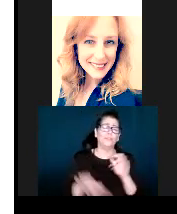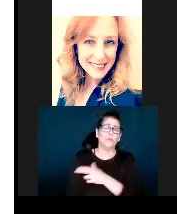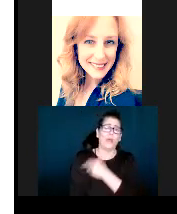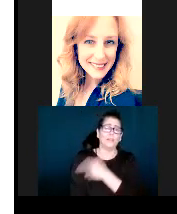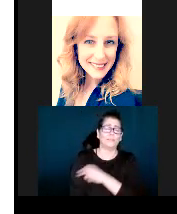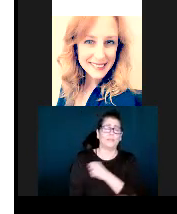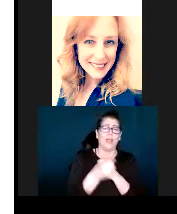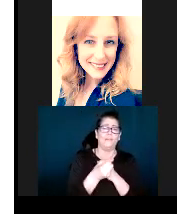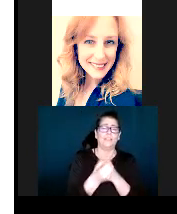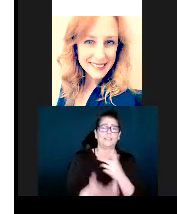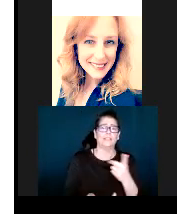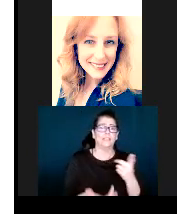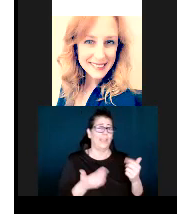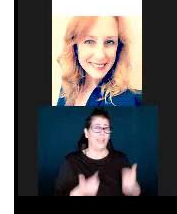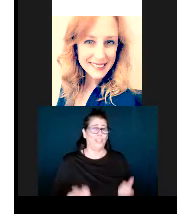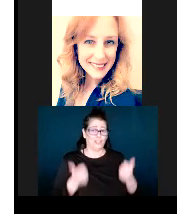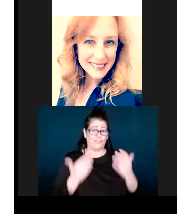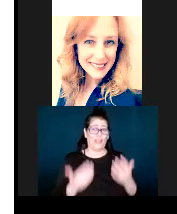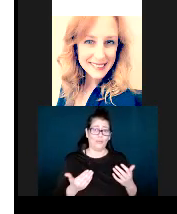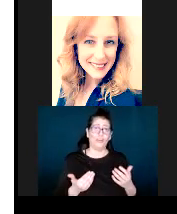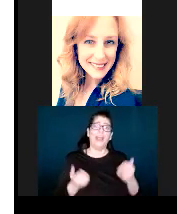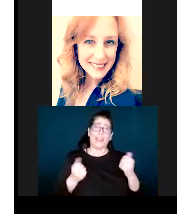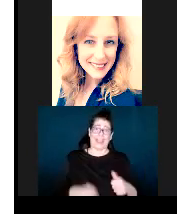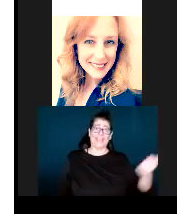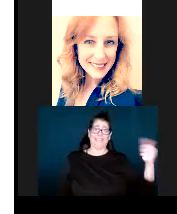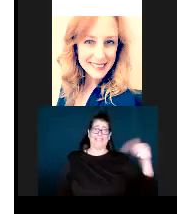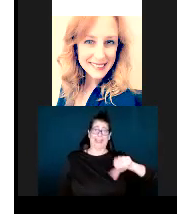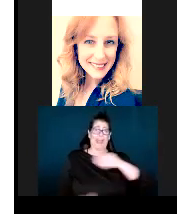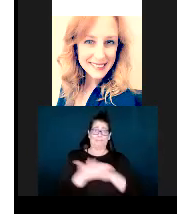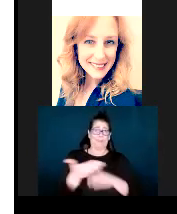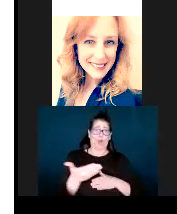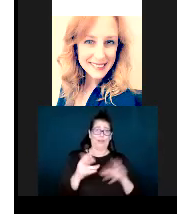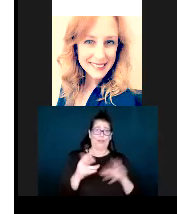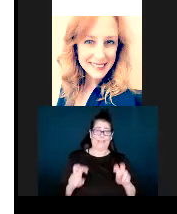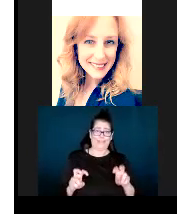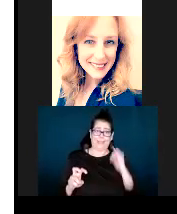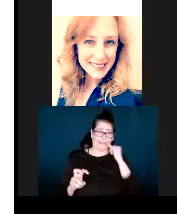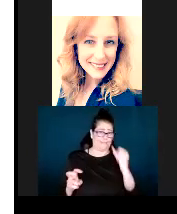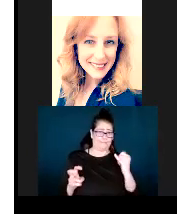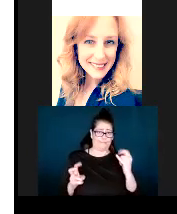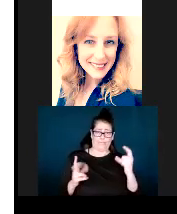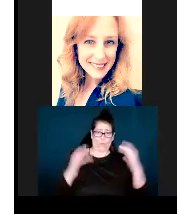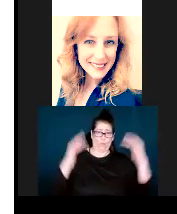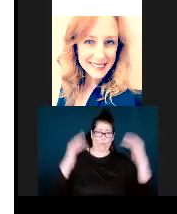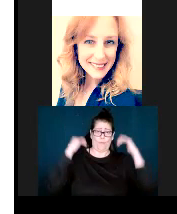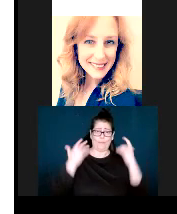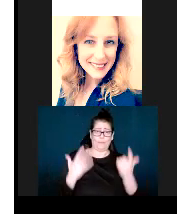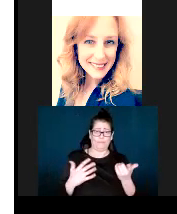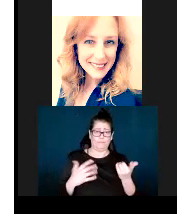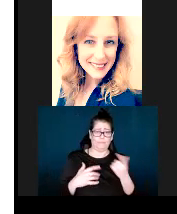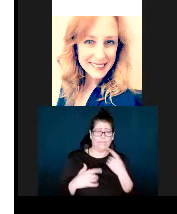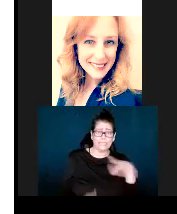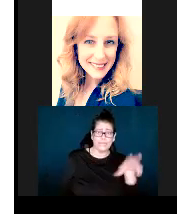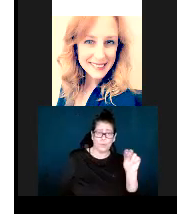this. A survivor can deny part of an exam if they don't want it. Like if it's too much, they can deny that. And I'll give you